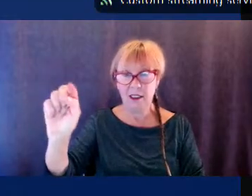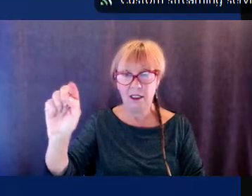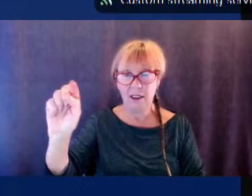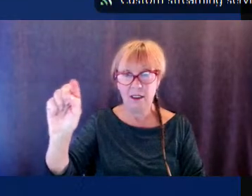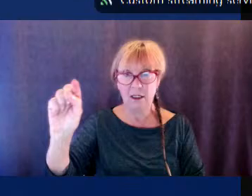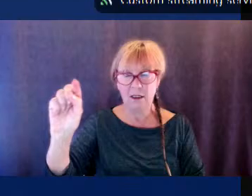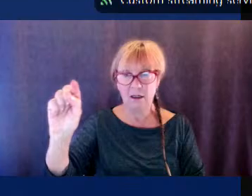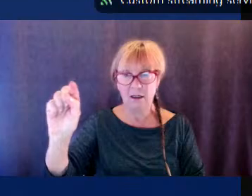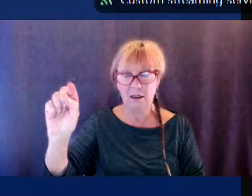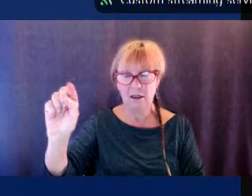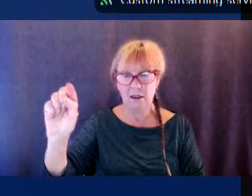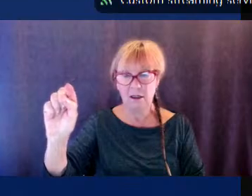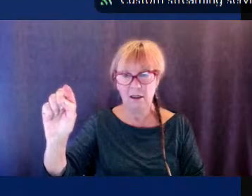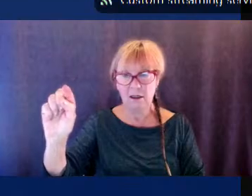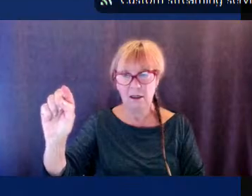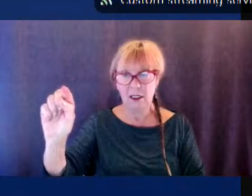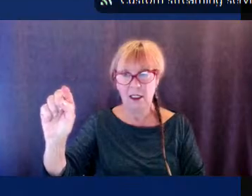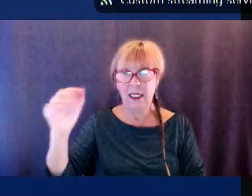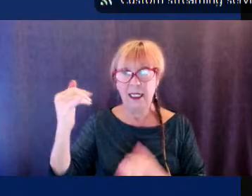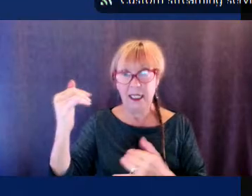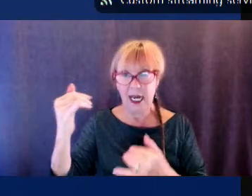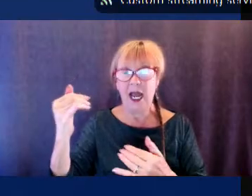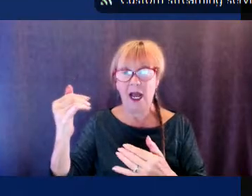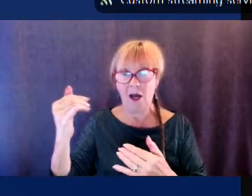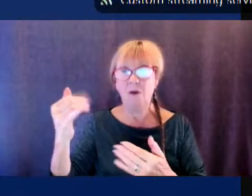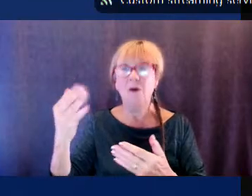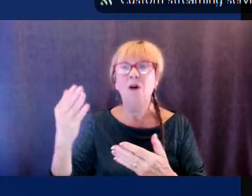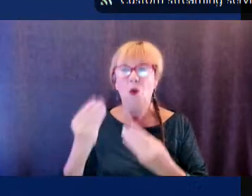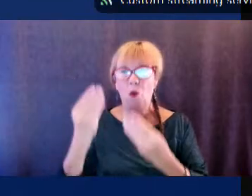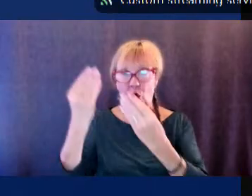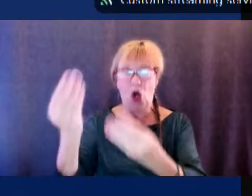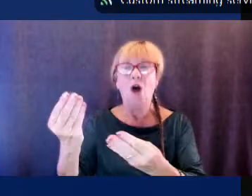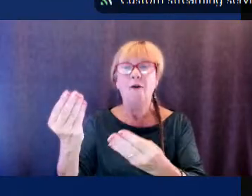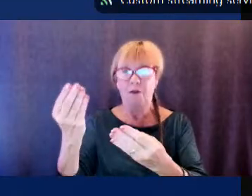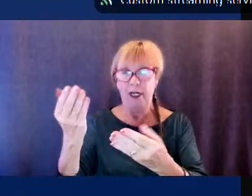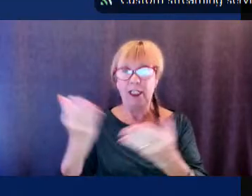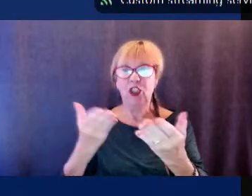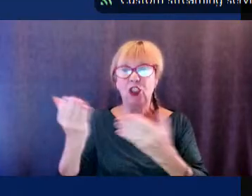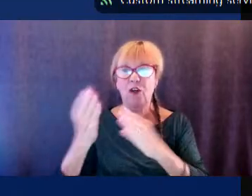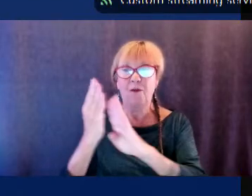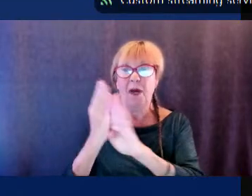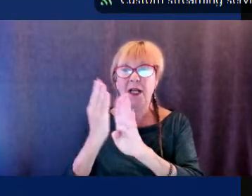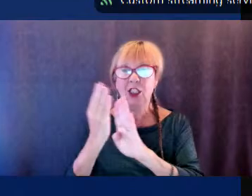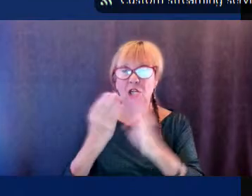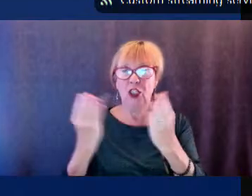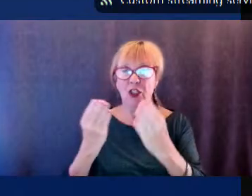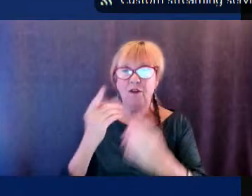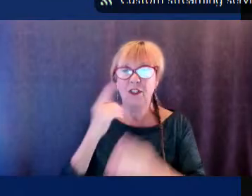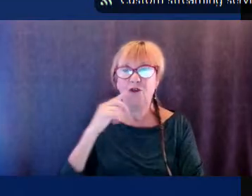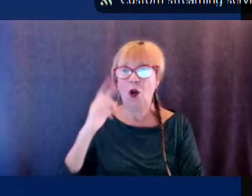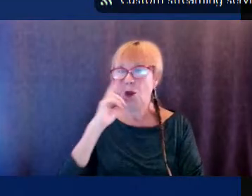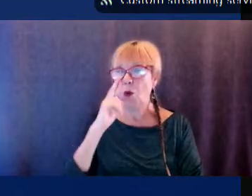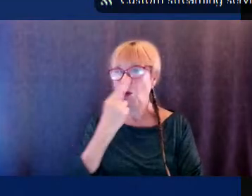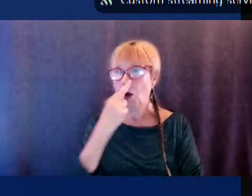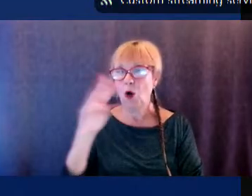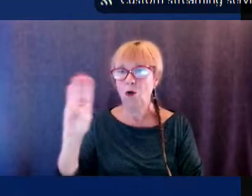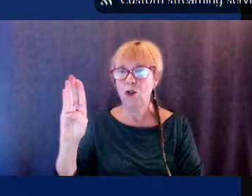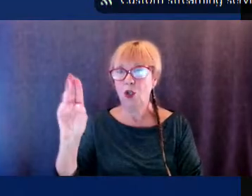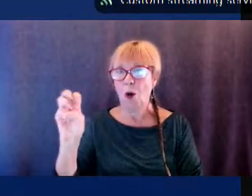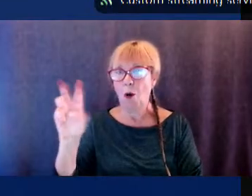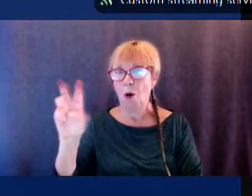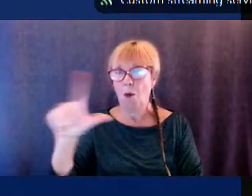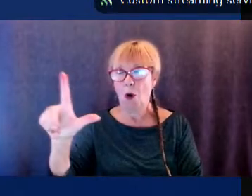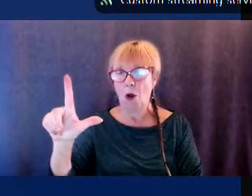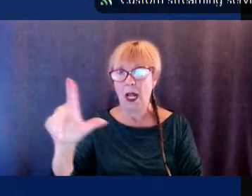service zone to serve the Rose Bowl and the Rose Bowl Aquatic Center, and then also on the southwest lower